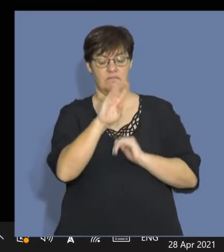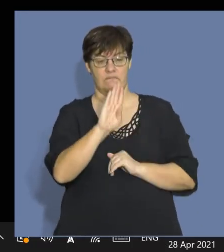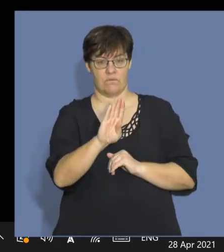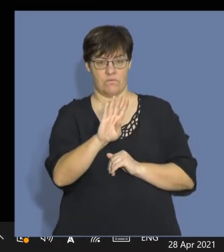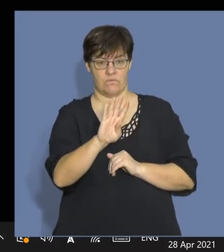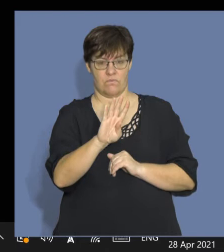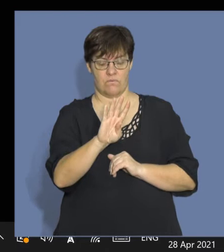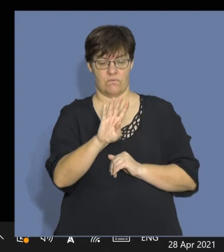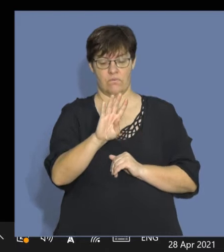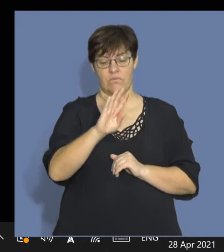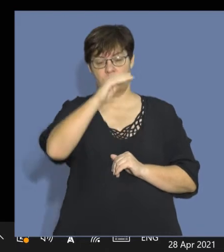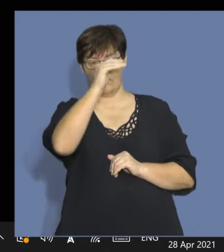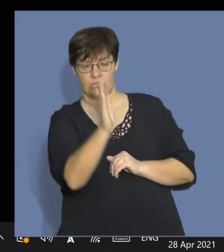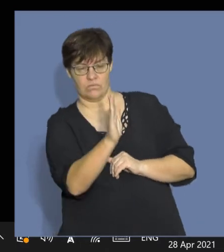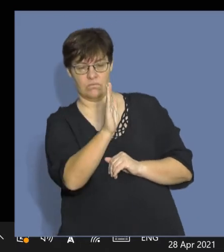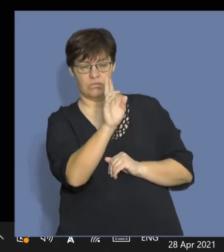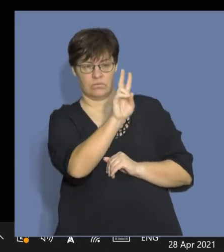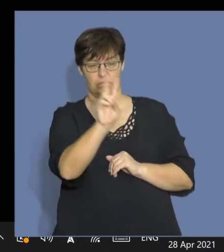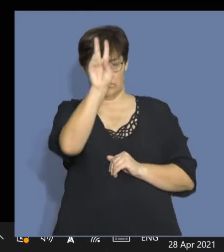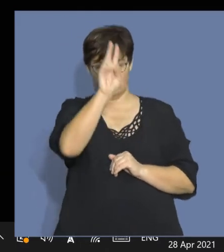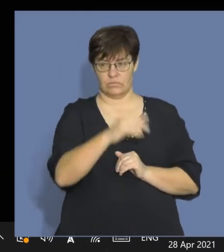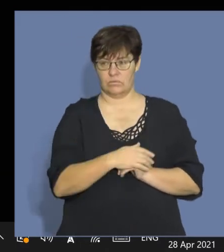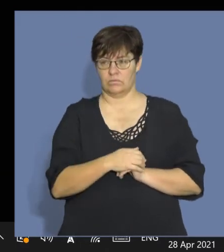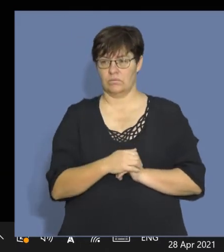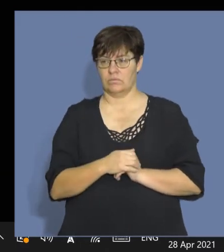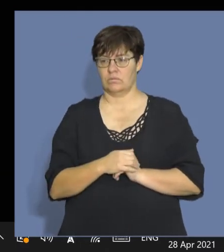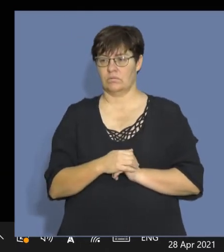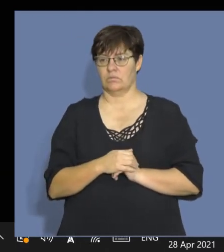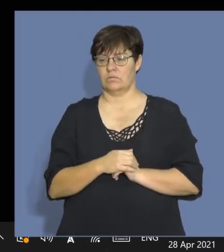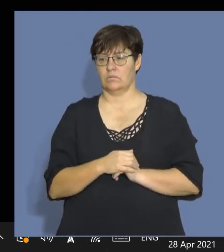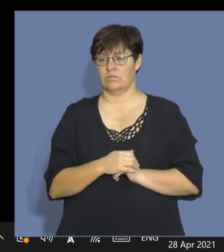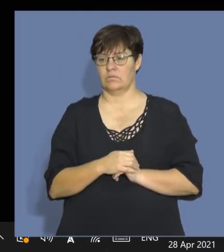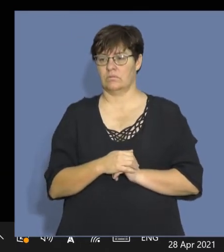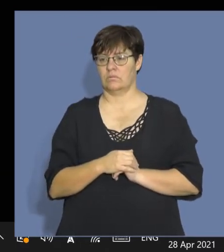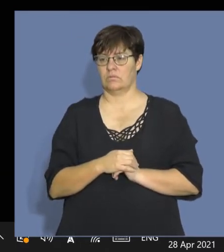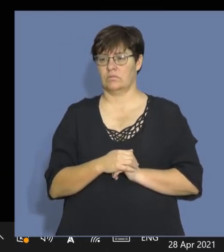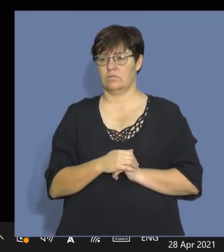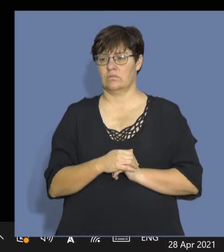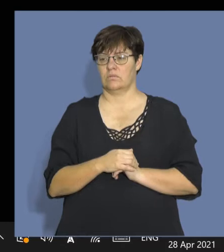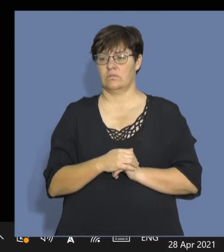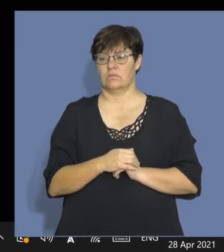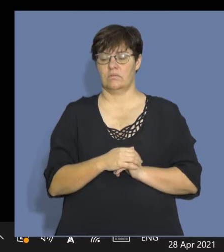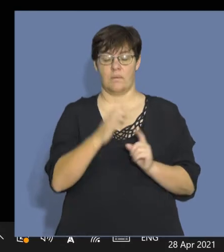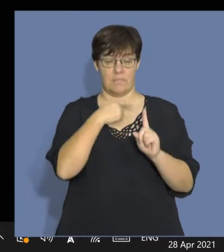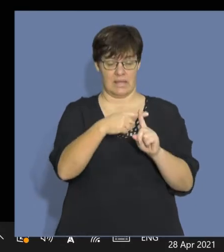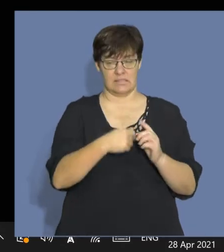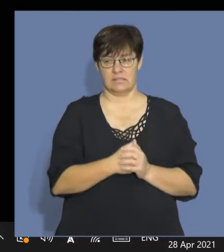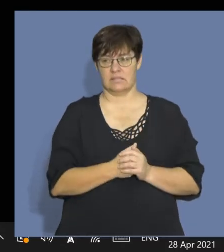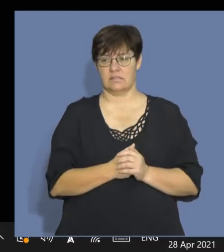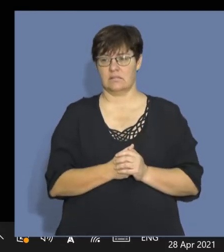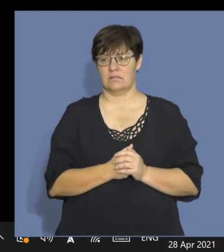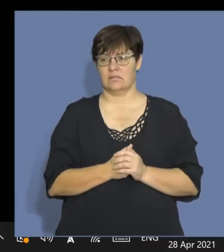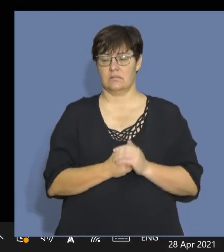minus 4. Oh, I did 2 4s. Close brackets. I'm going to square it. I'm going to